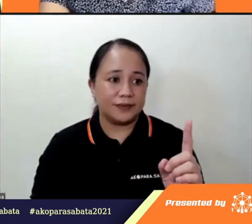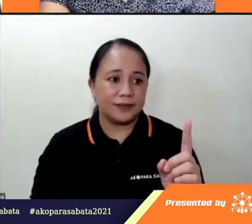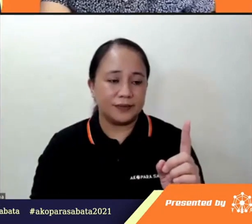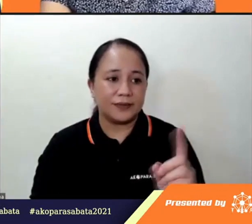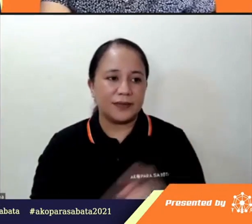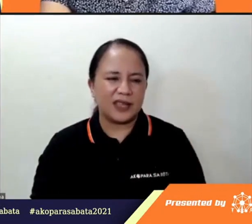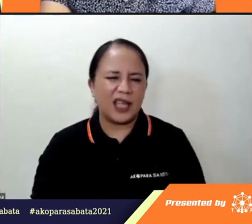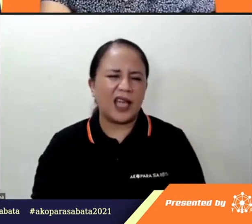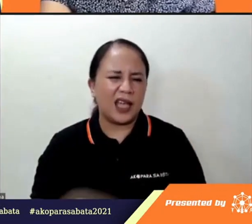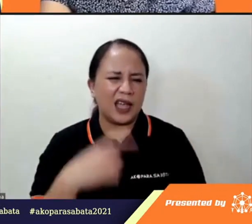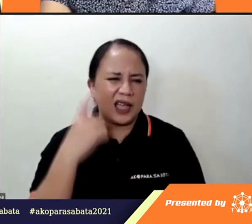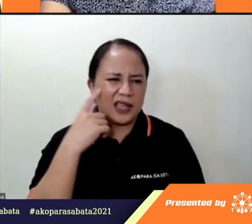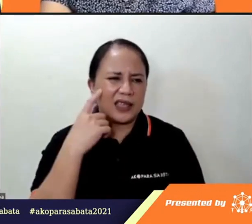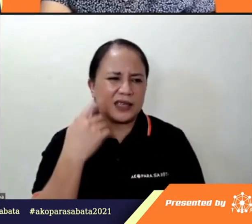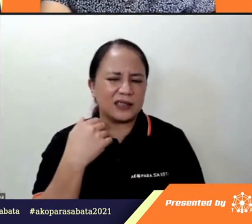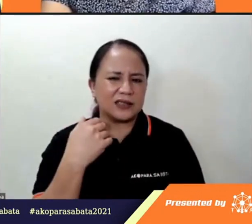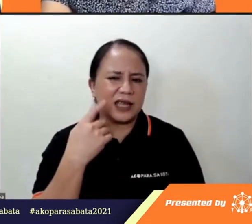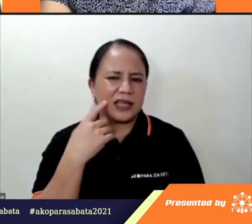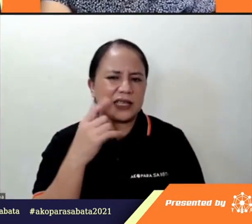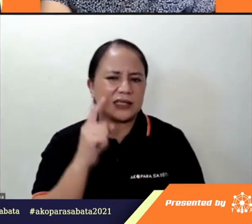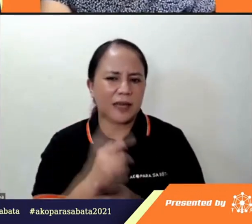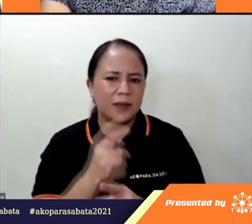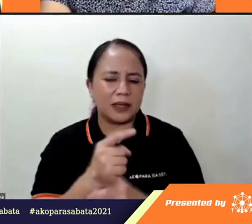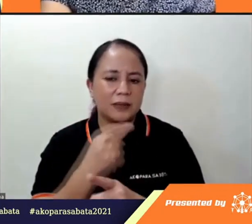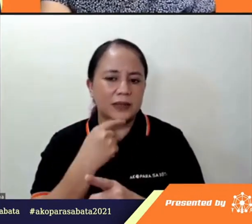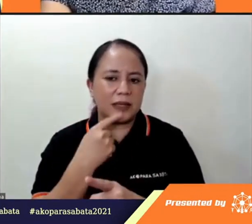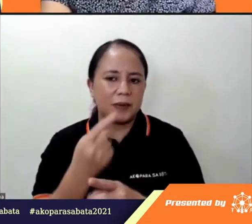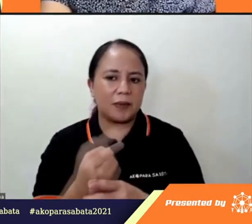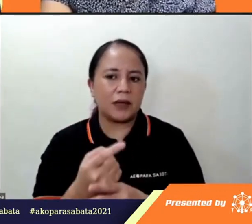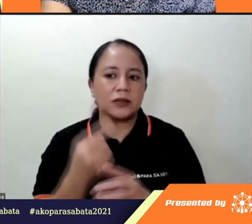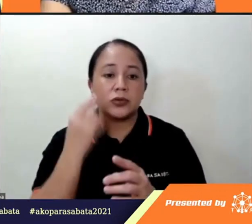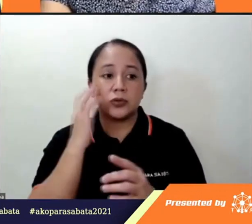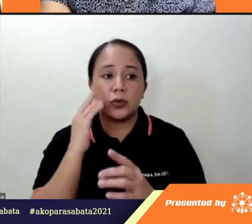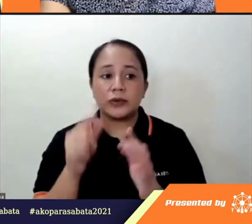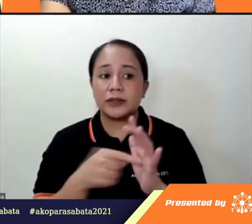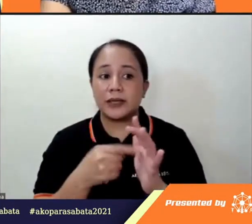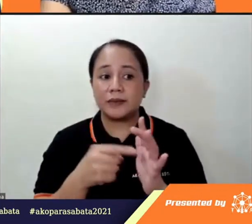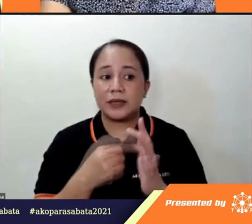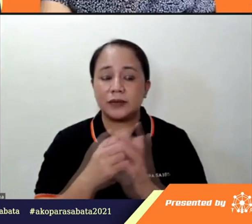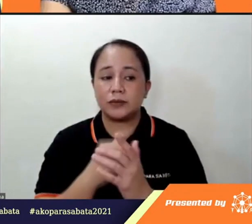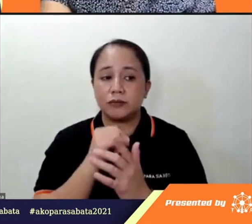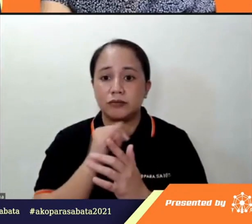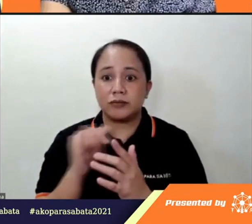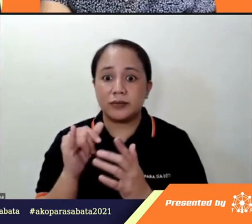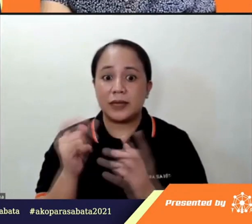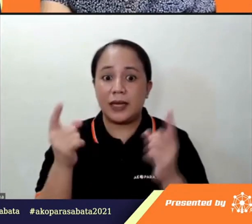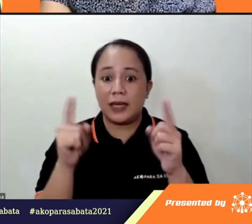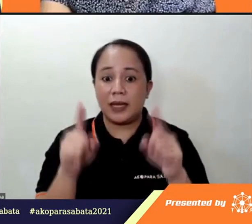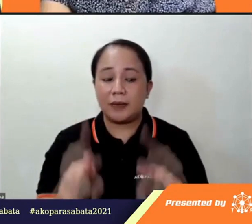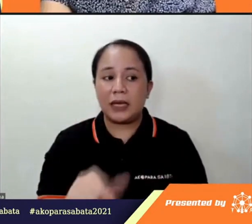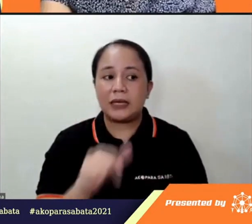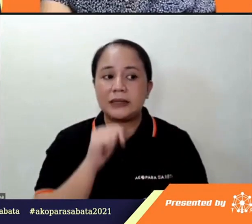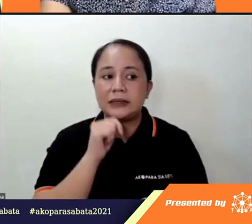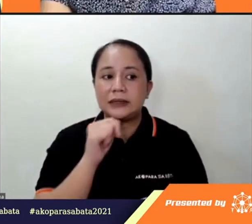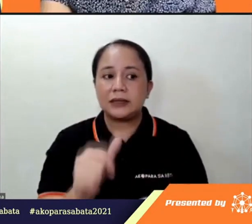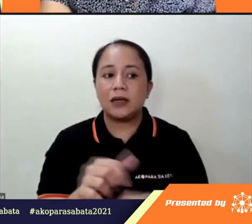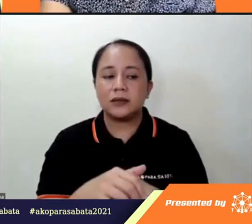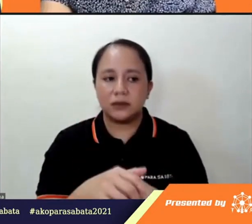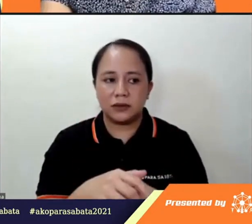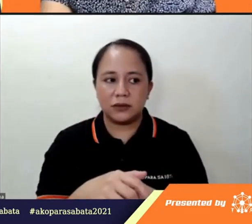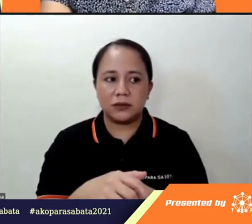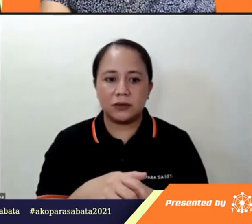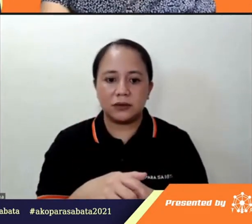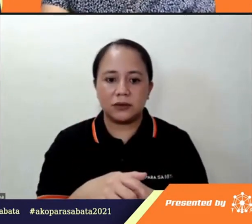tama naman, oo. Tama naman yung sinabi mo, Cara. And sometimes the suicidal tendencies may not be